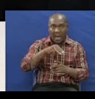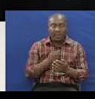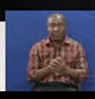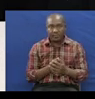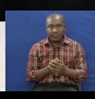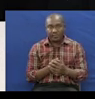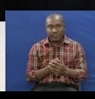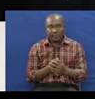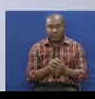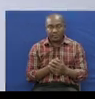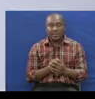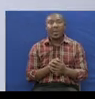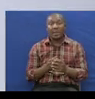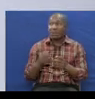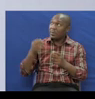a third